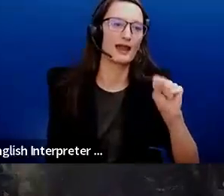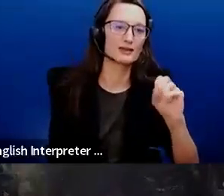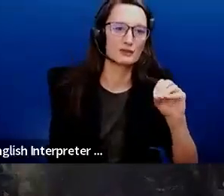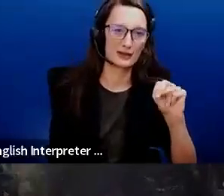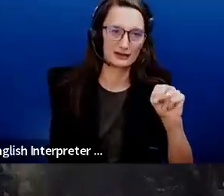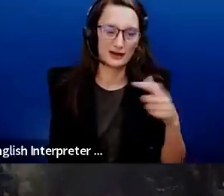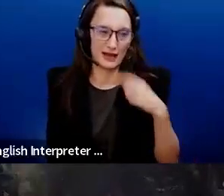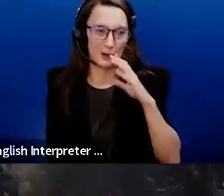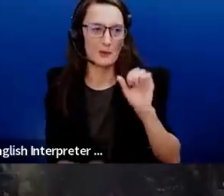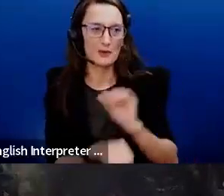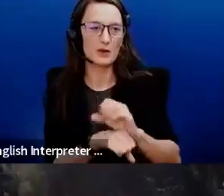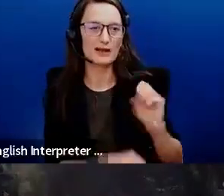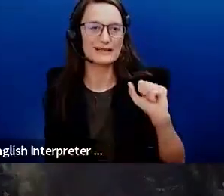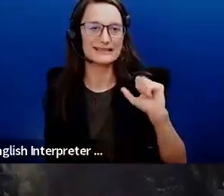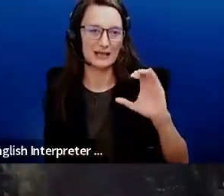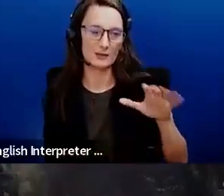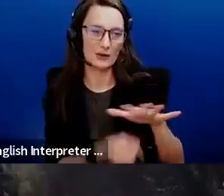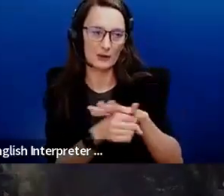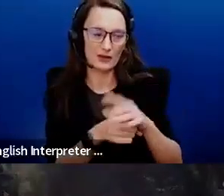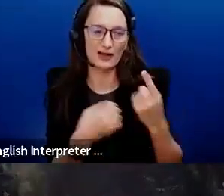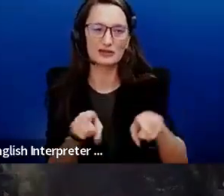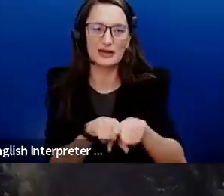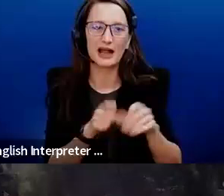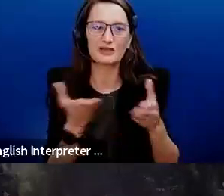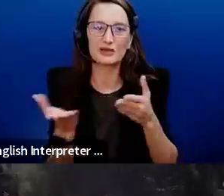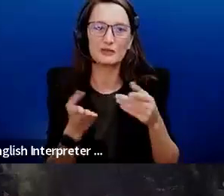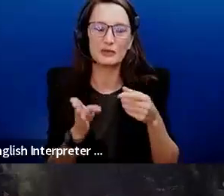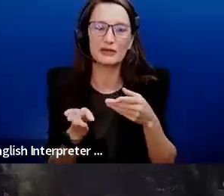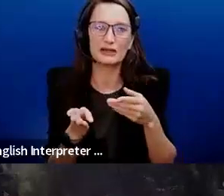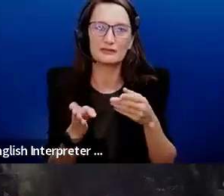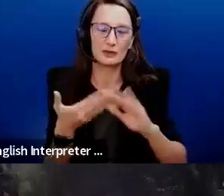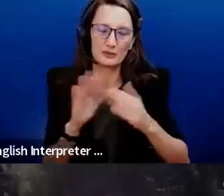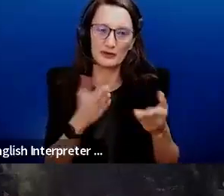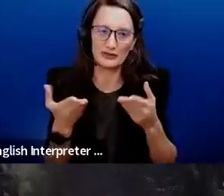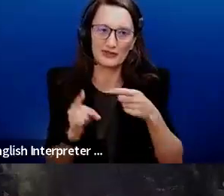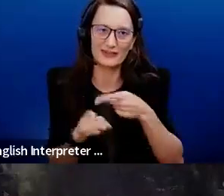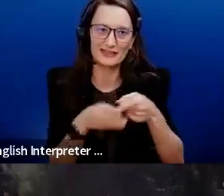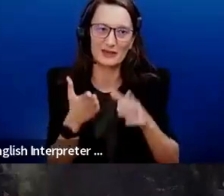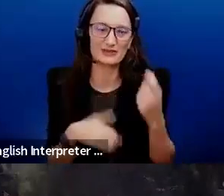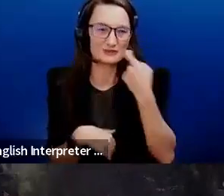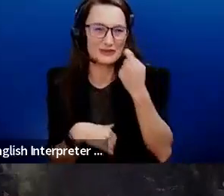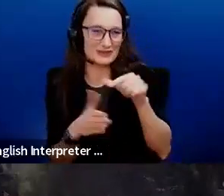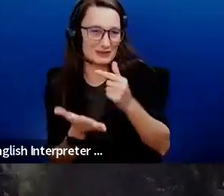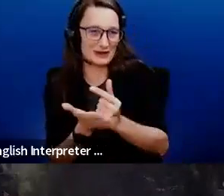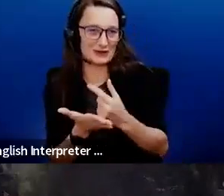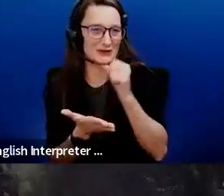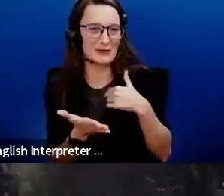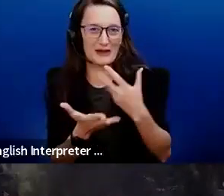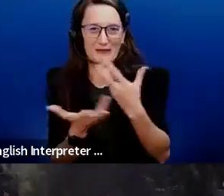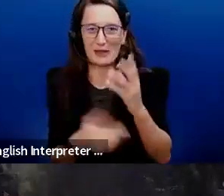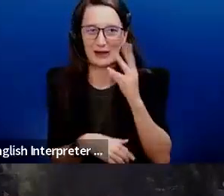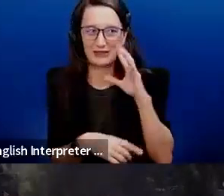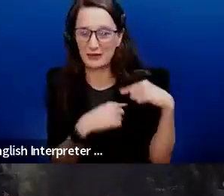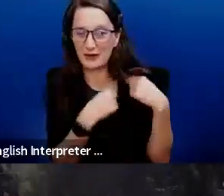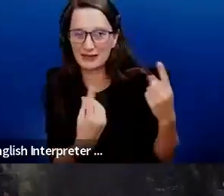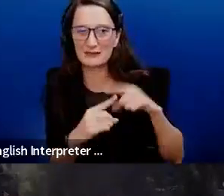the Sacramento location as a community service specialist. I'm a recent grad, so I don't really have a ton of experience, but I'm